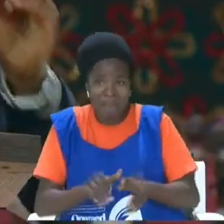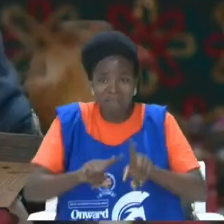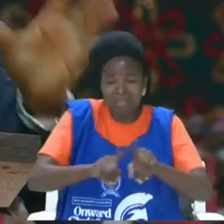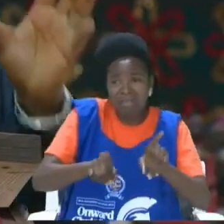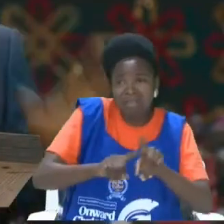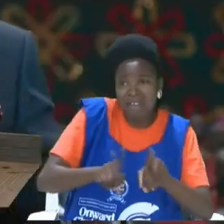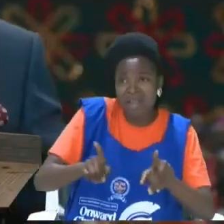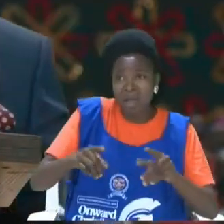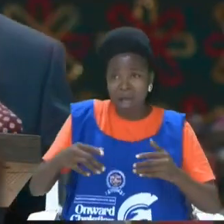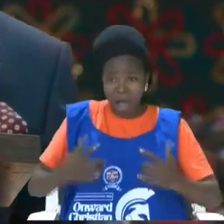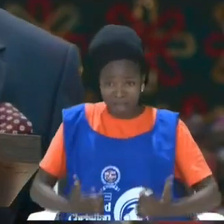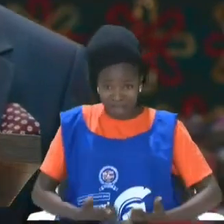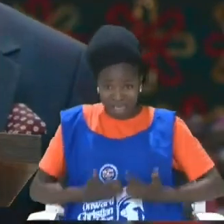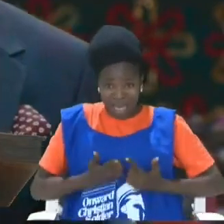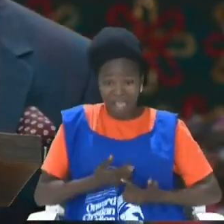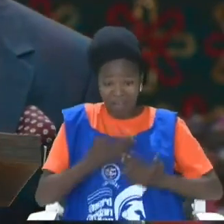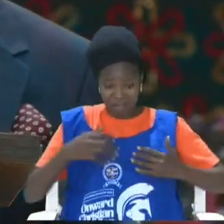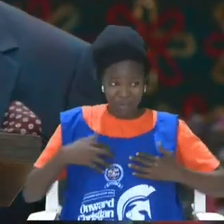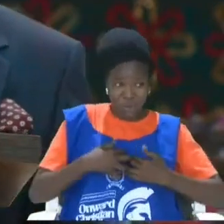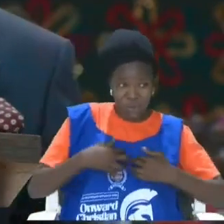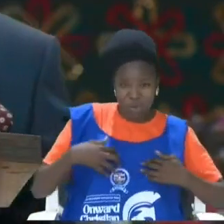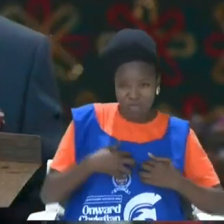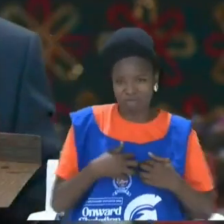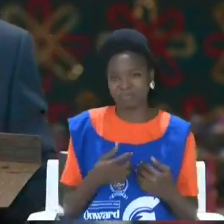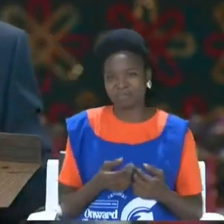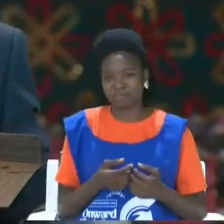and livestock.